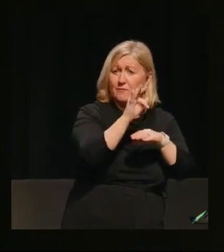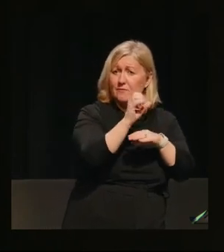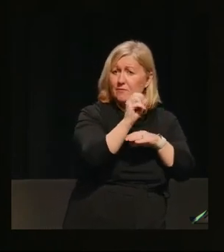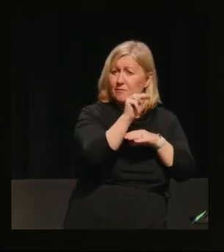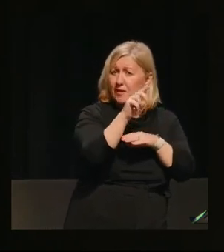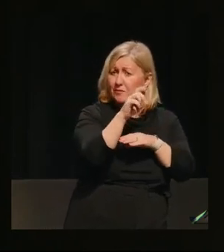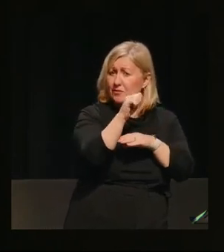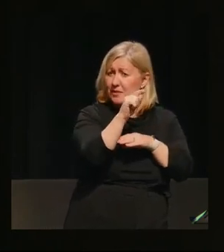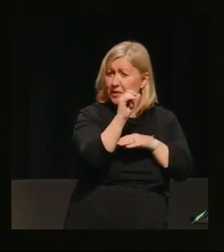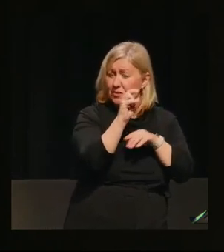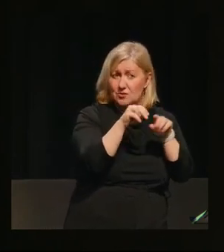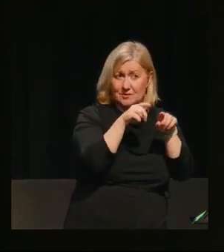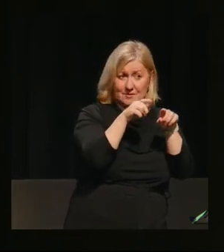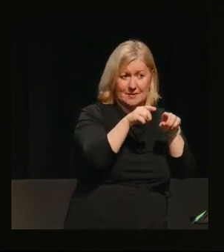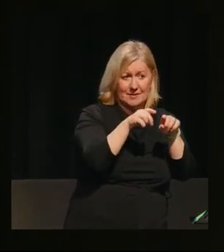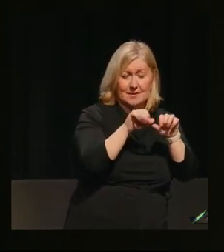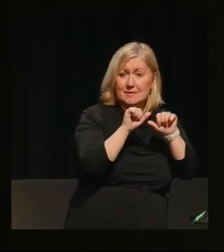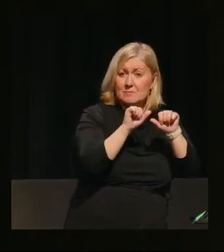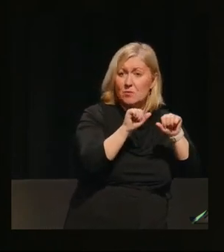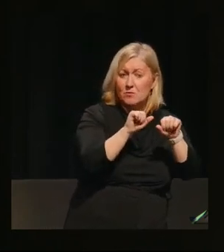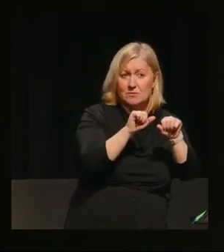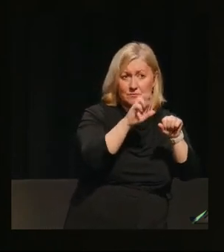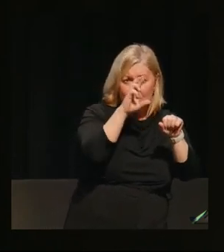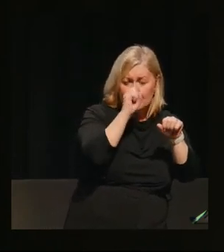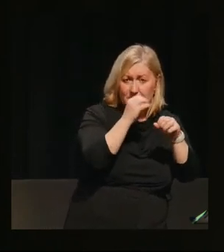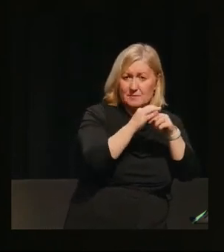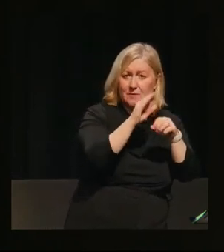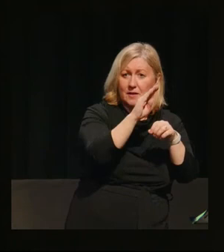of the Auschwitz-Birkenau concentration sites.